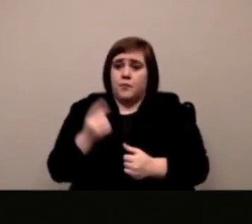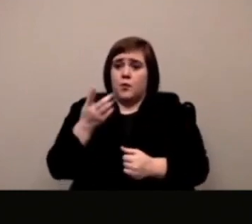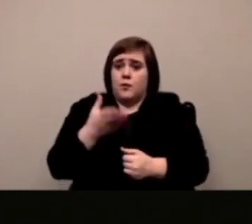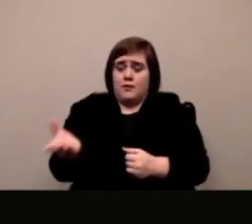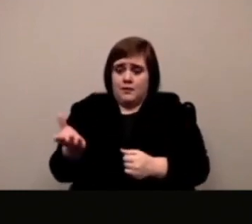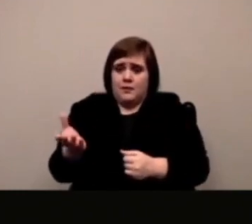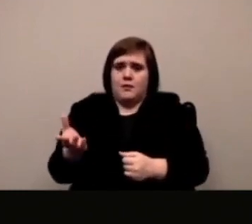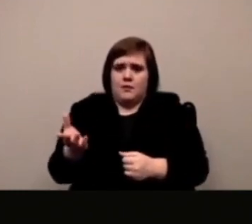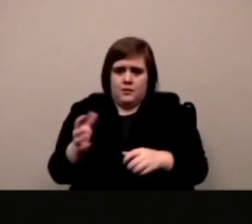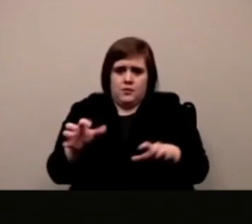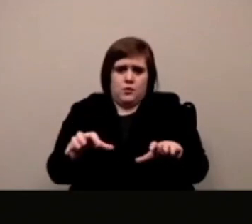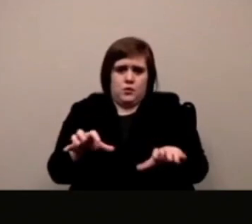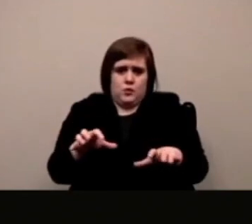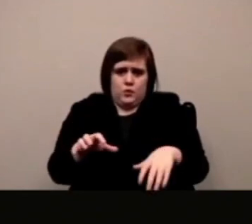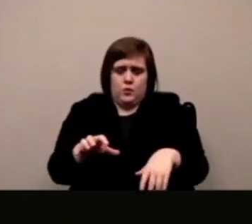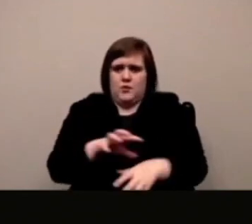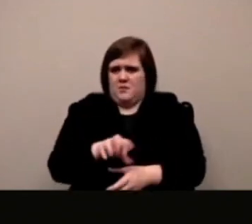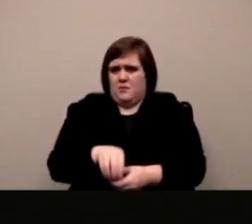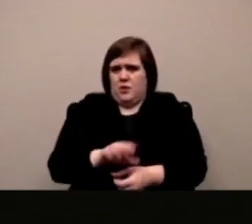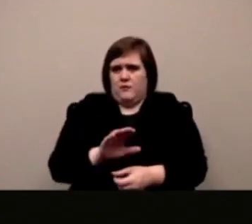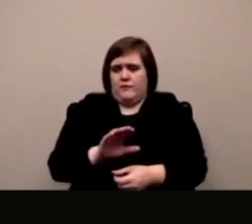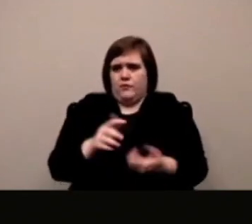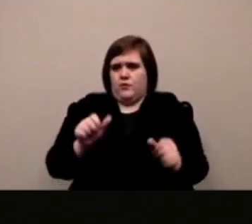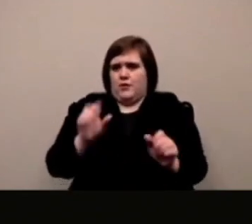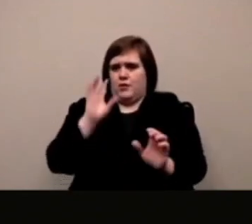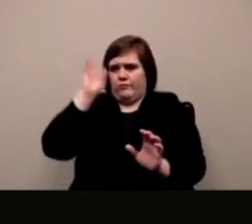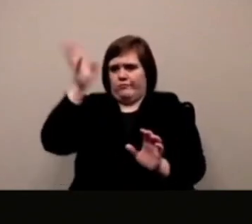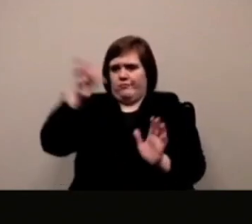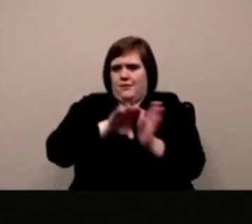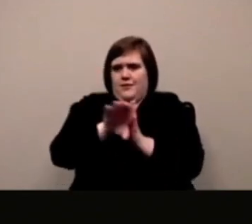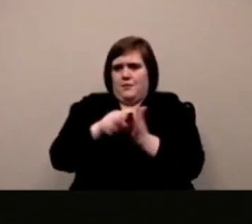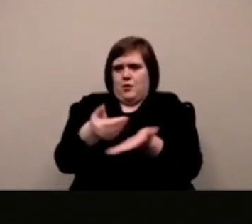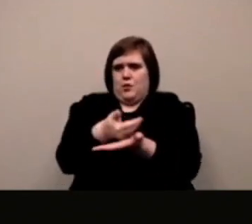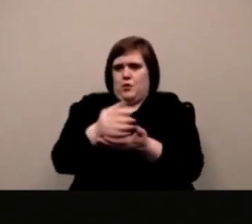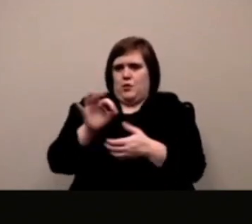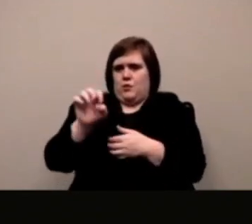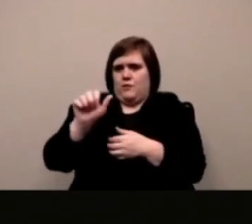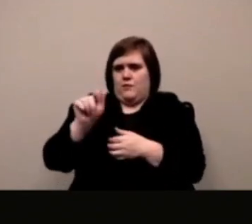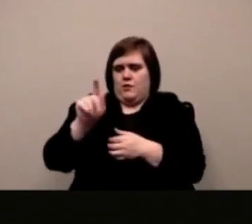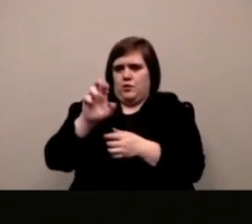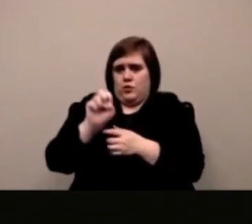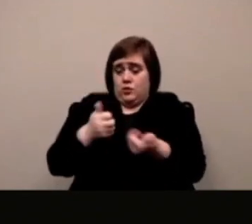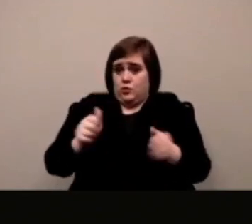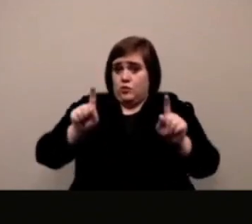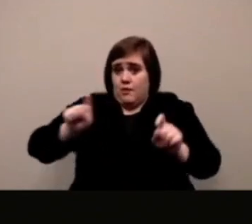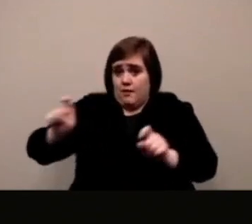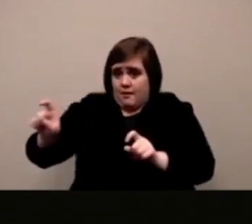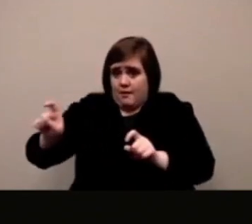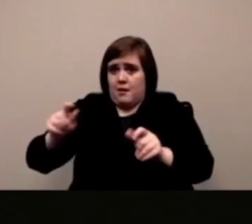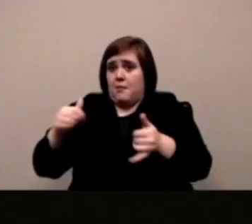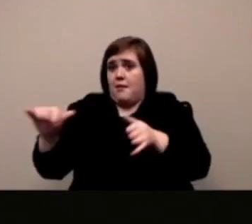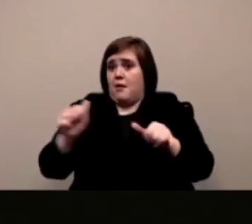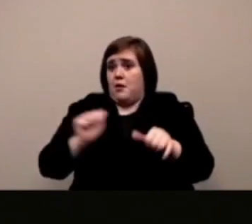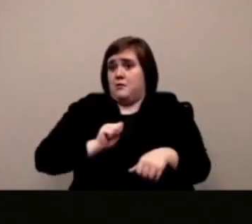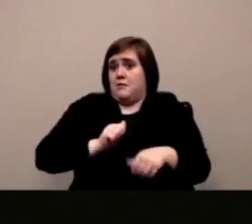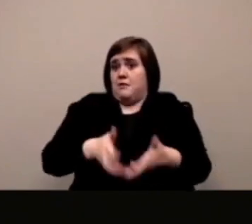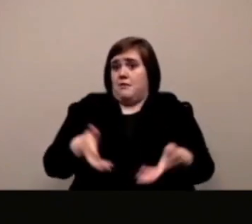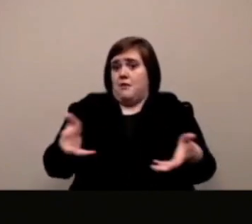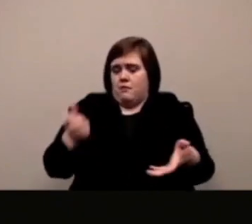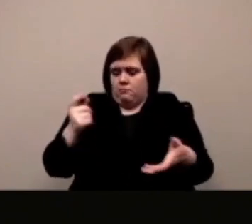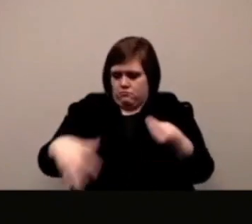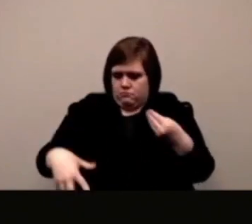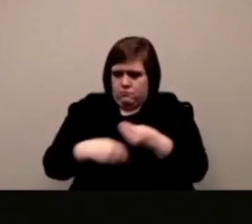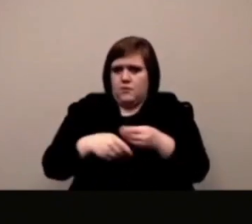do as part of trying to develop new features is just try them out and play ourselves a lot, in addition